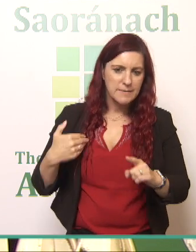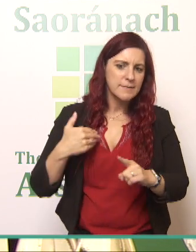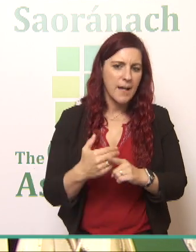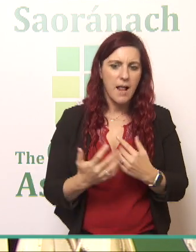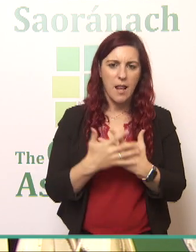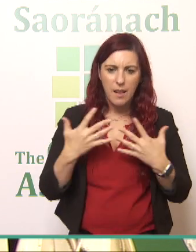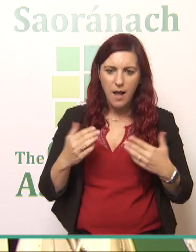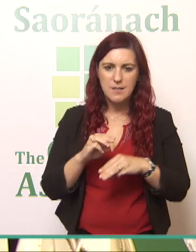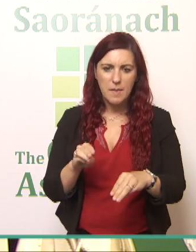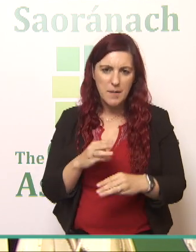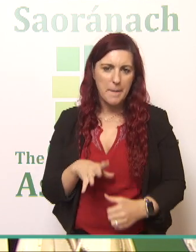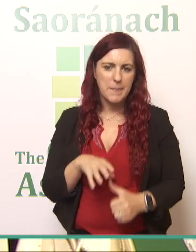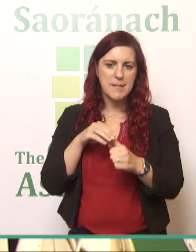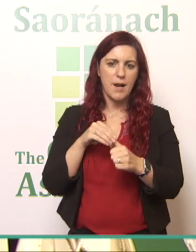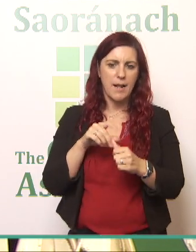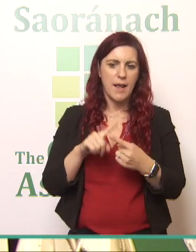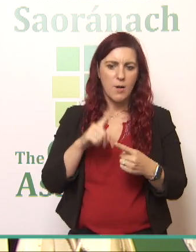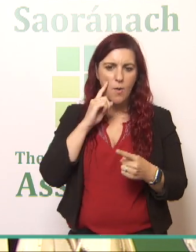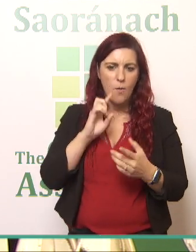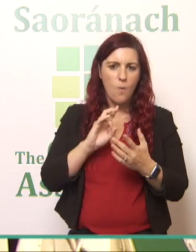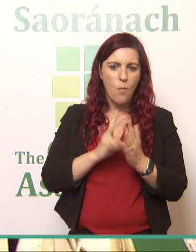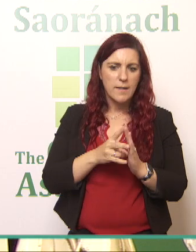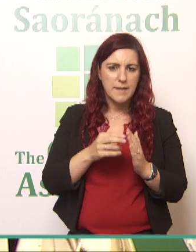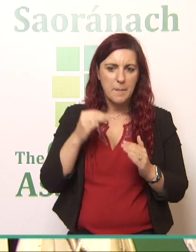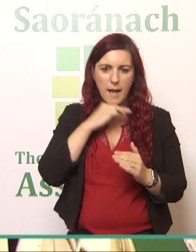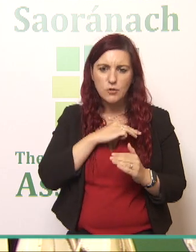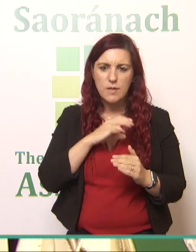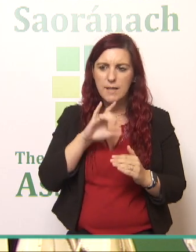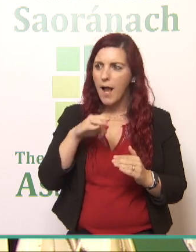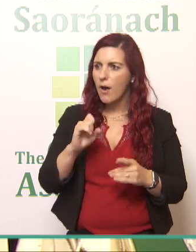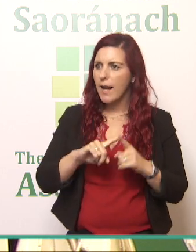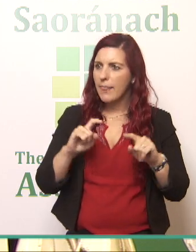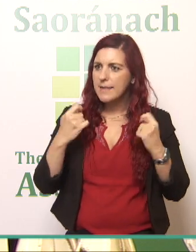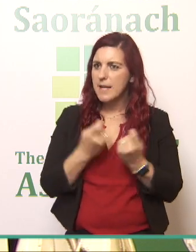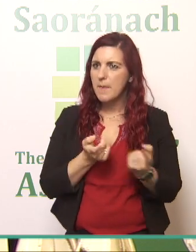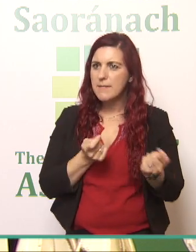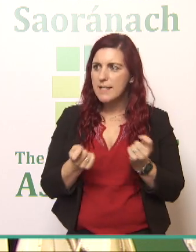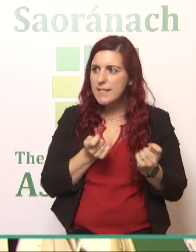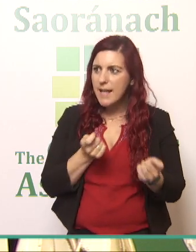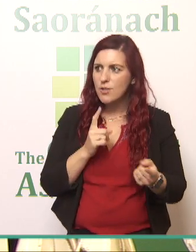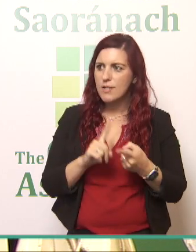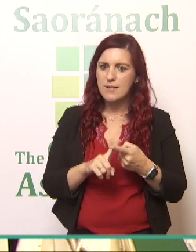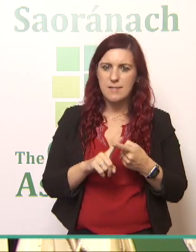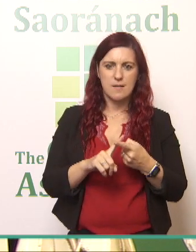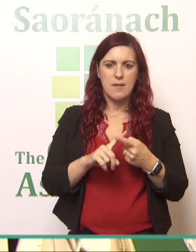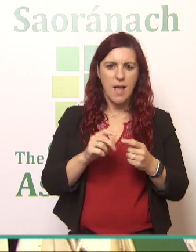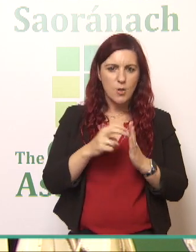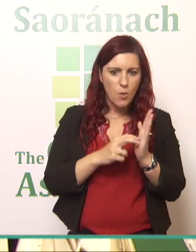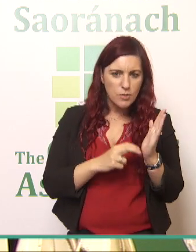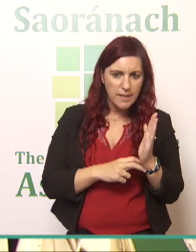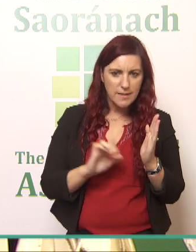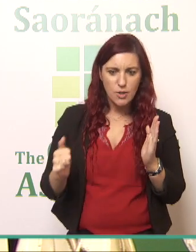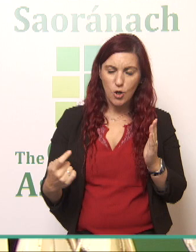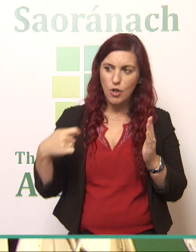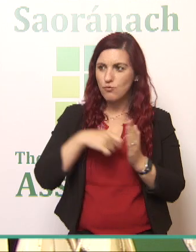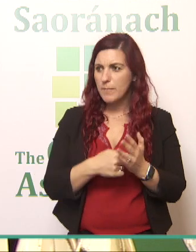of people, particularly Quality Matters, Caroline and the team of facilitators and note takers. You're contributing so much to this